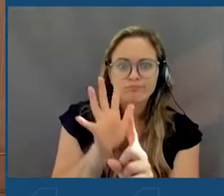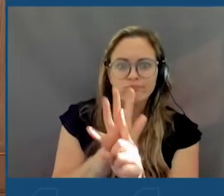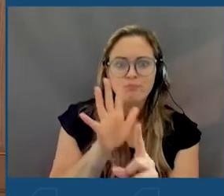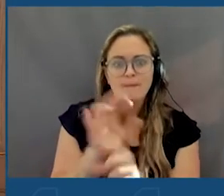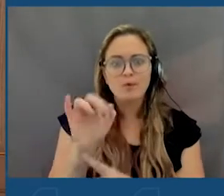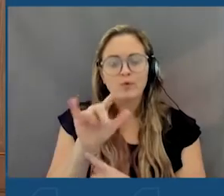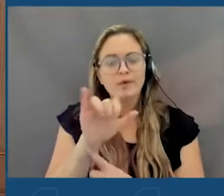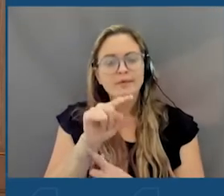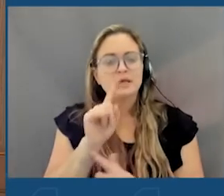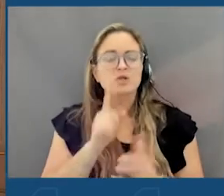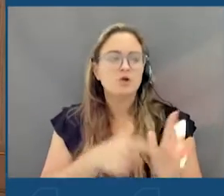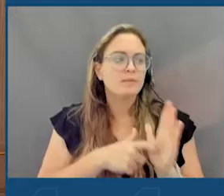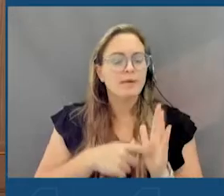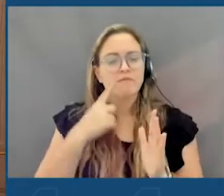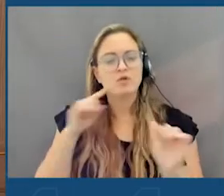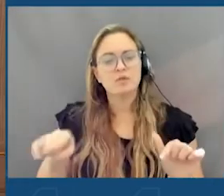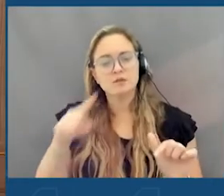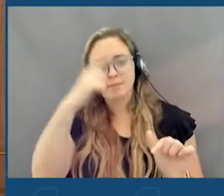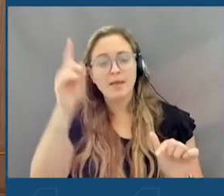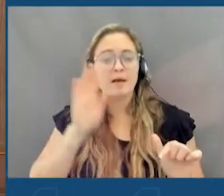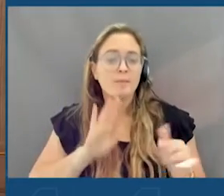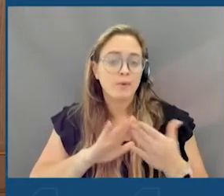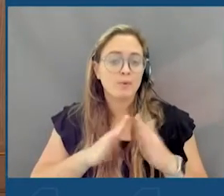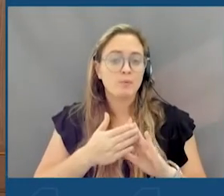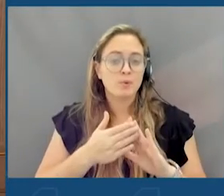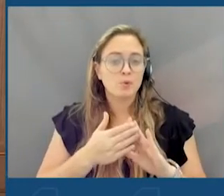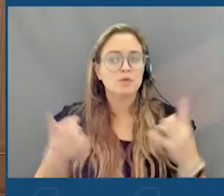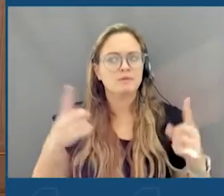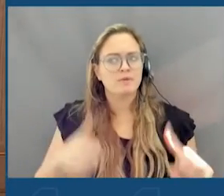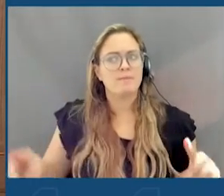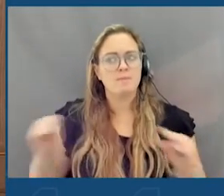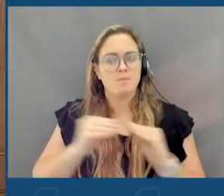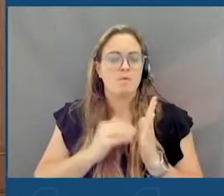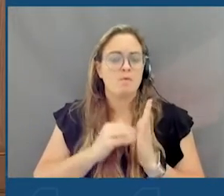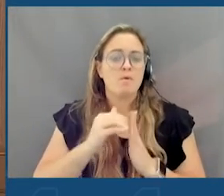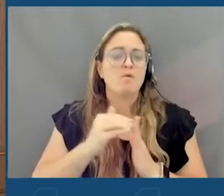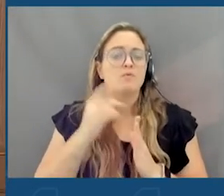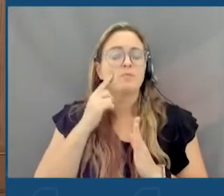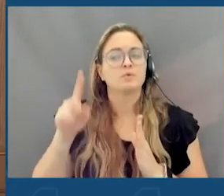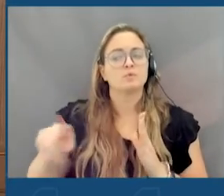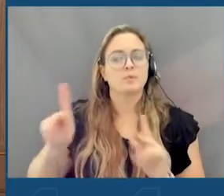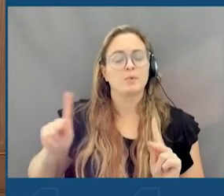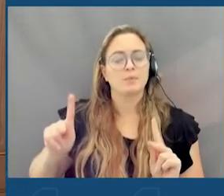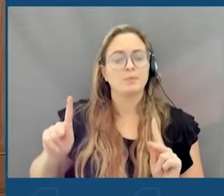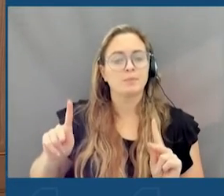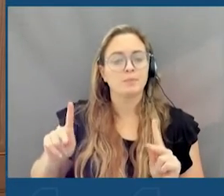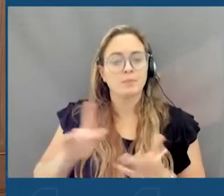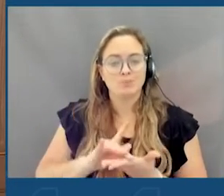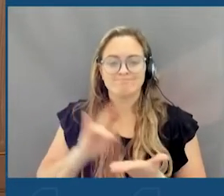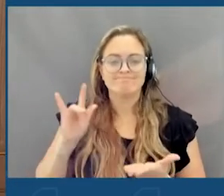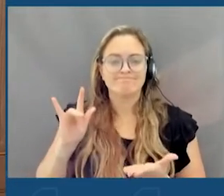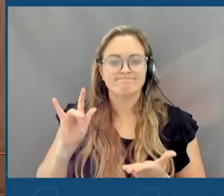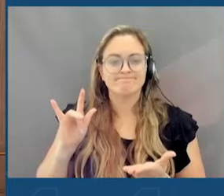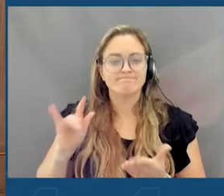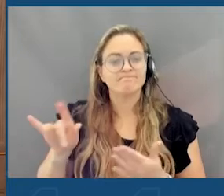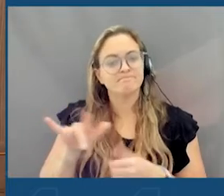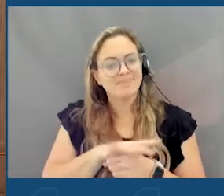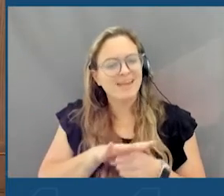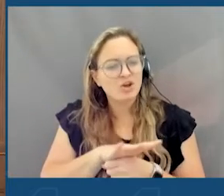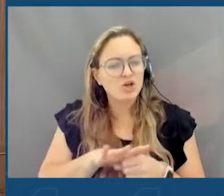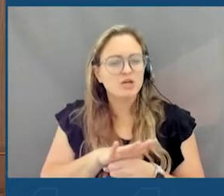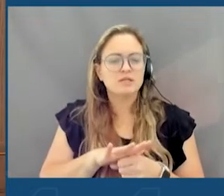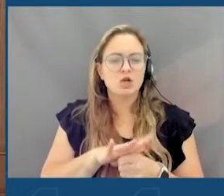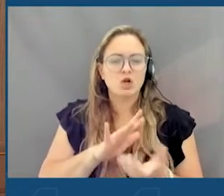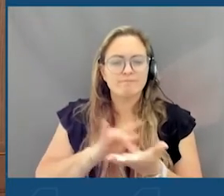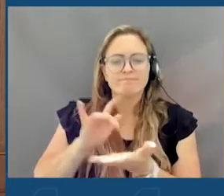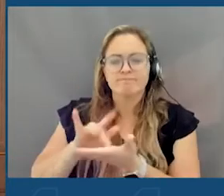But particularly black and brown communities are preyed upon by these individuals. and in areas that are being gentrified, and the value of the